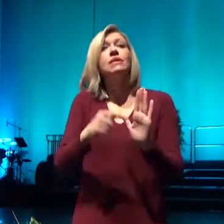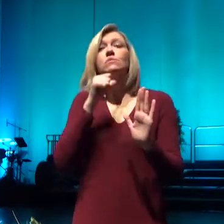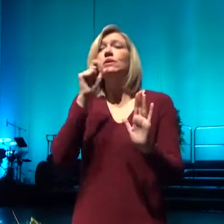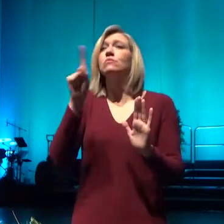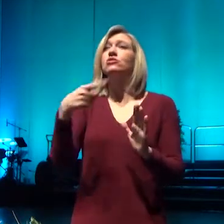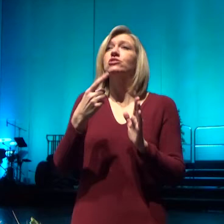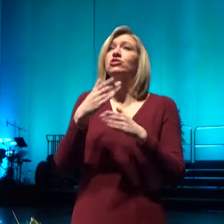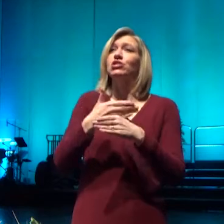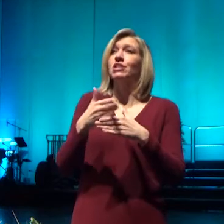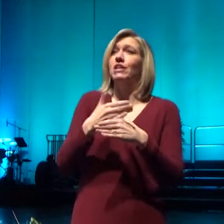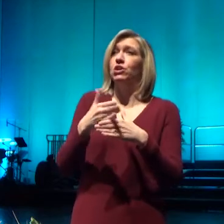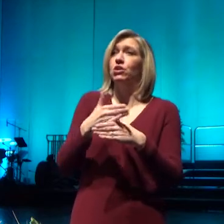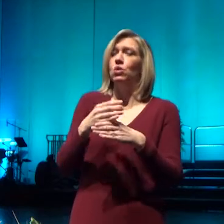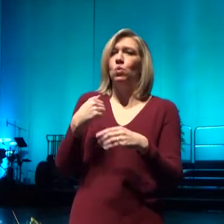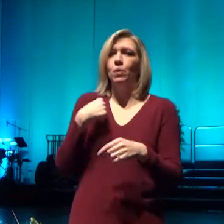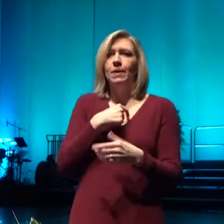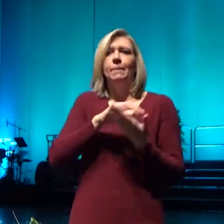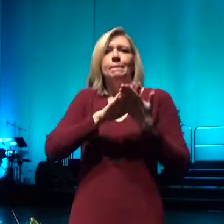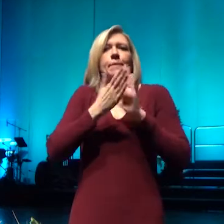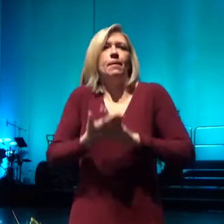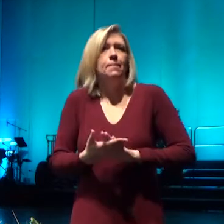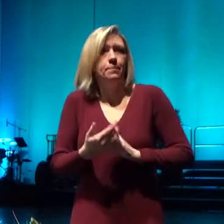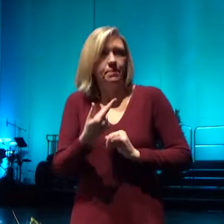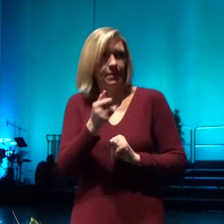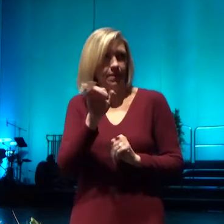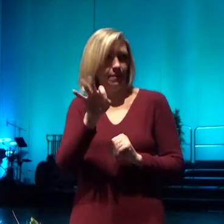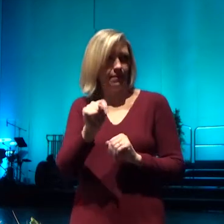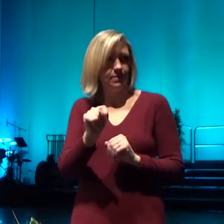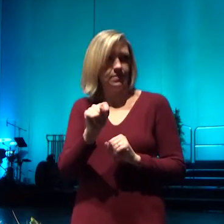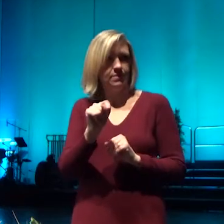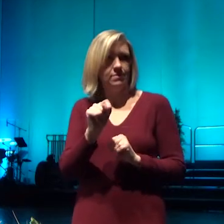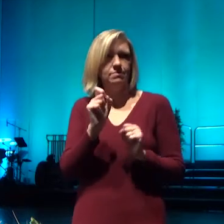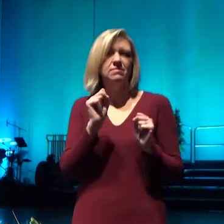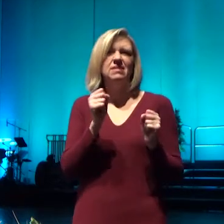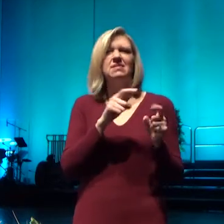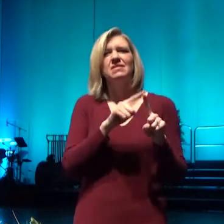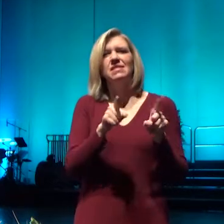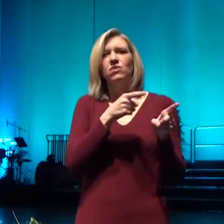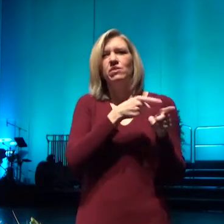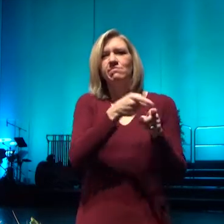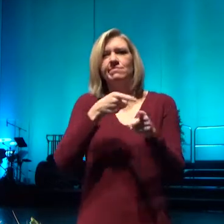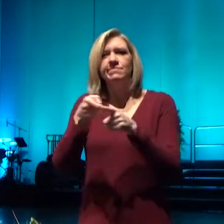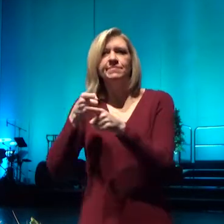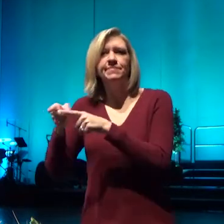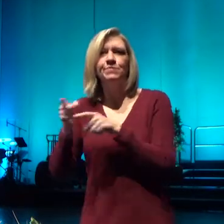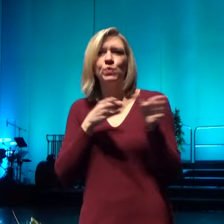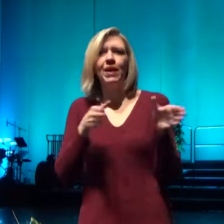don't just share the gift, we are the gift. We become it in so many different ways.